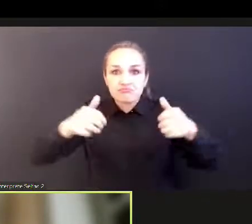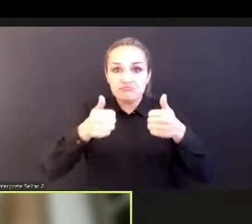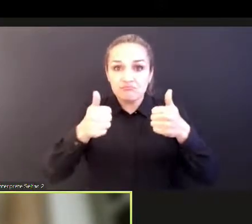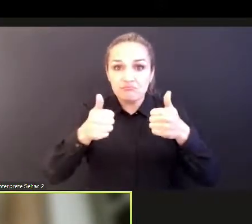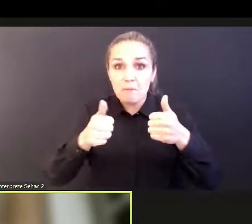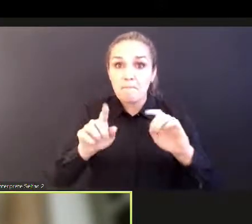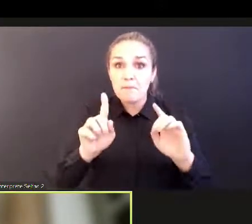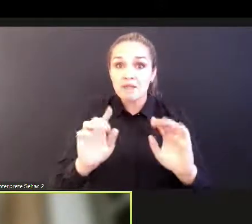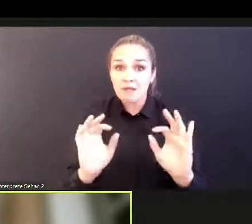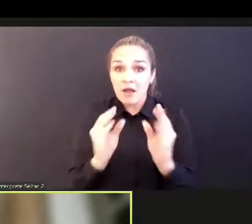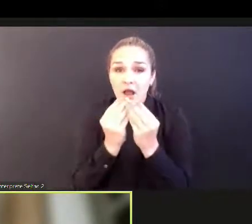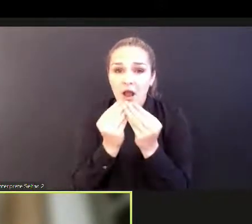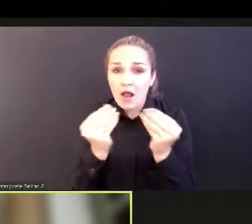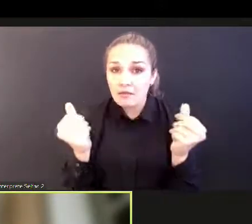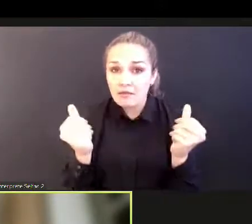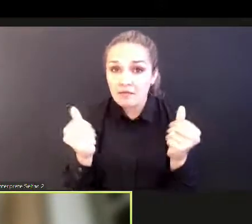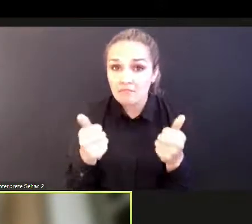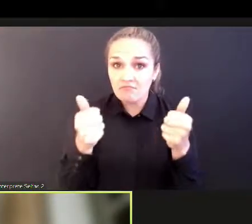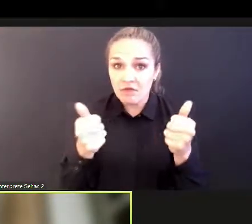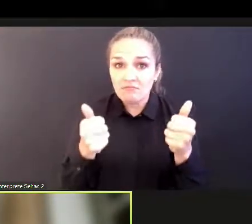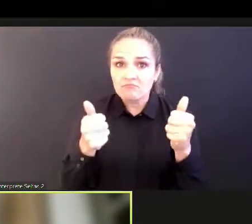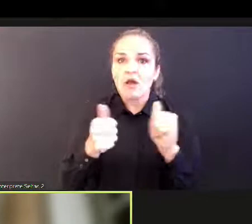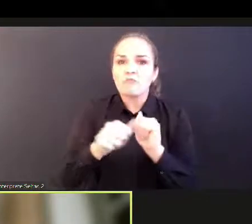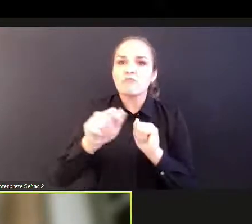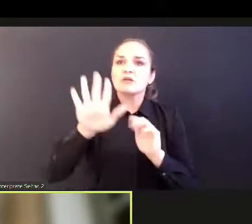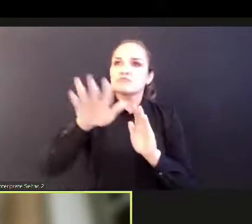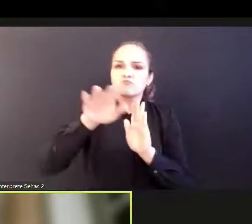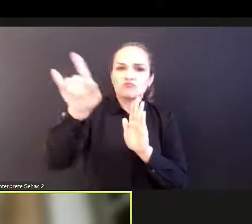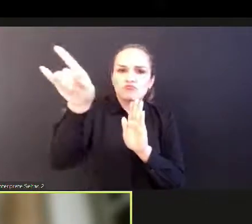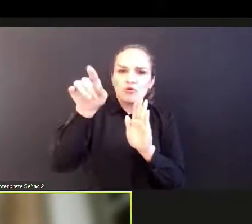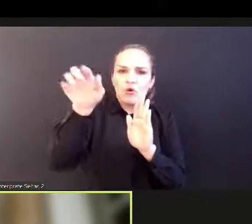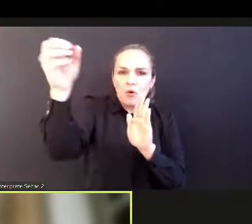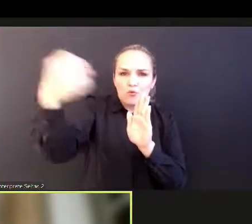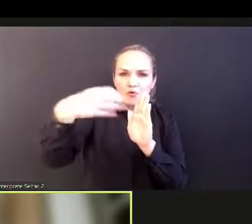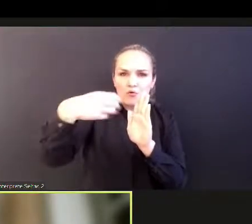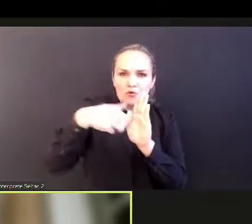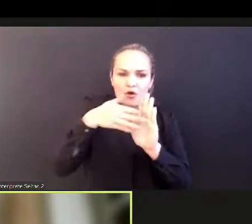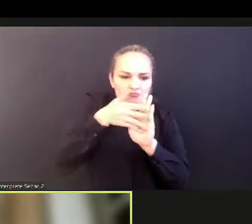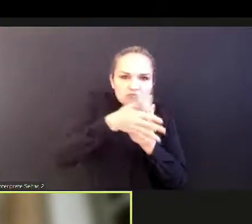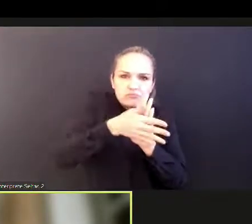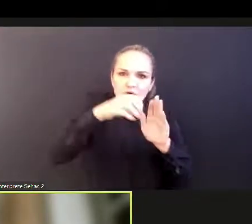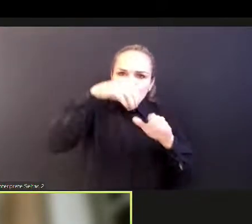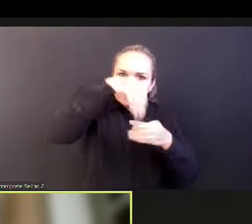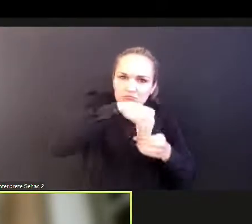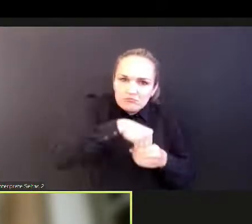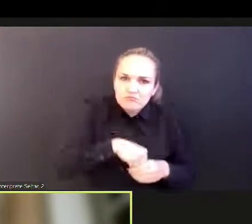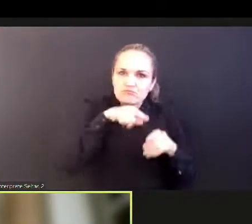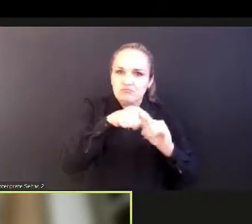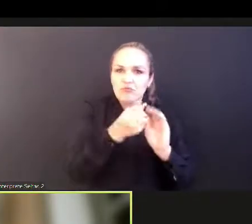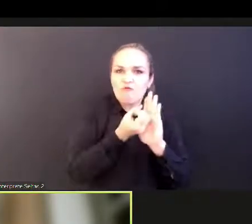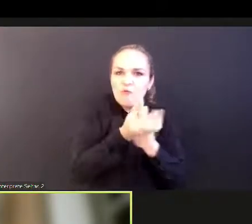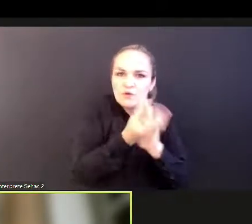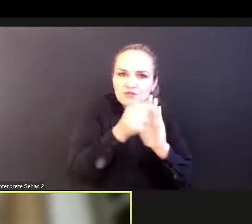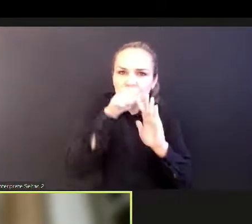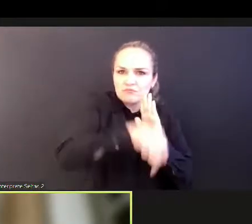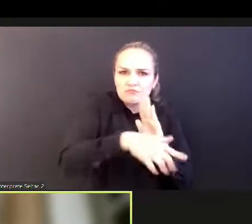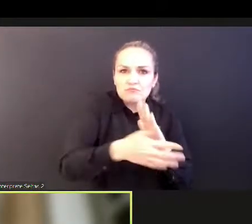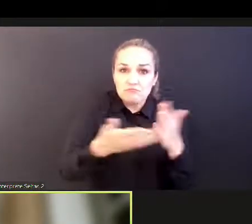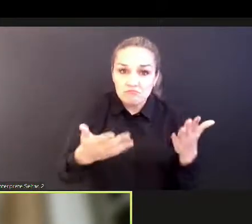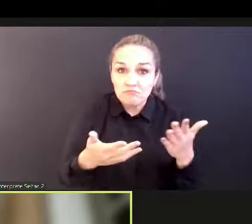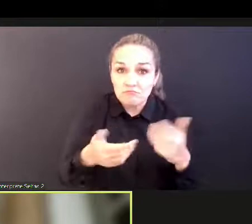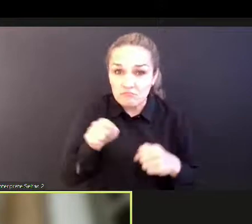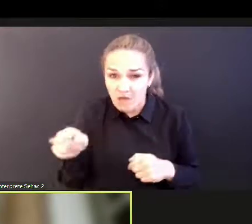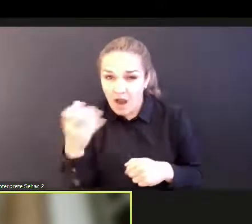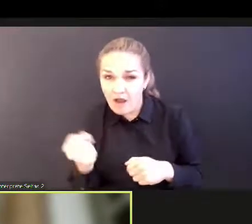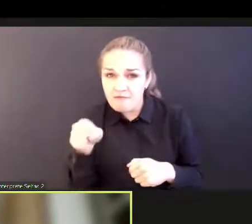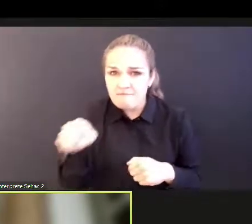data storage. So, with countries coming in with data localization and those kinds of policies, having low cost data